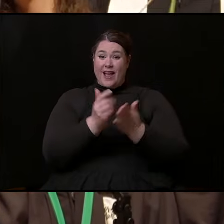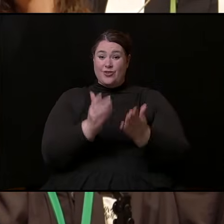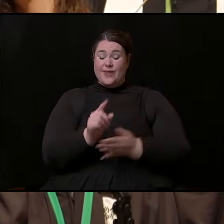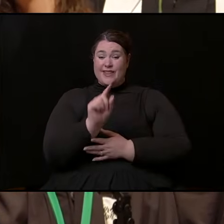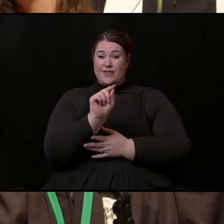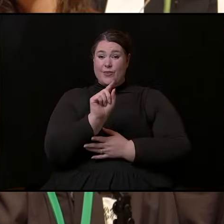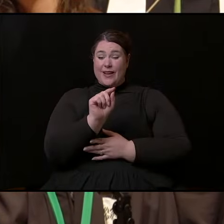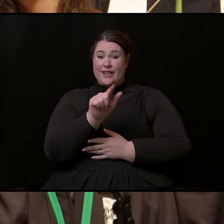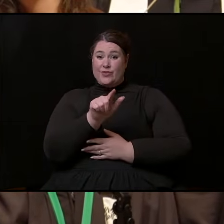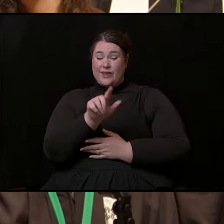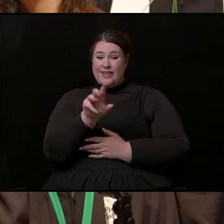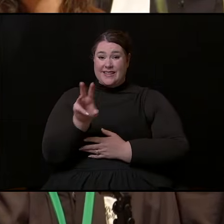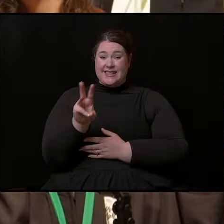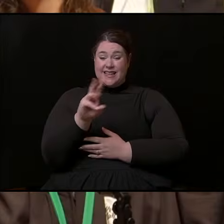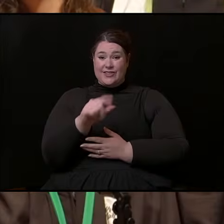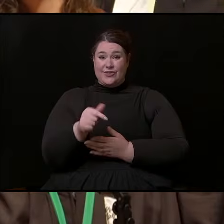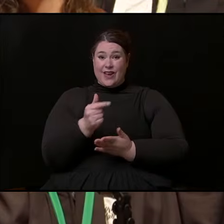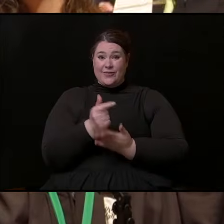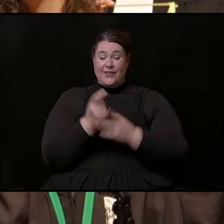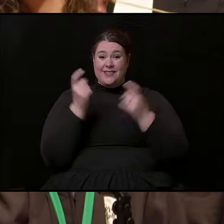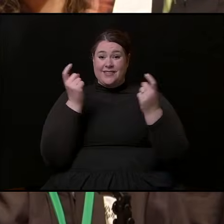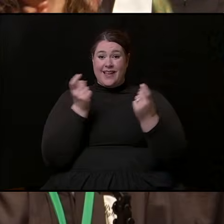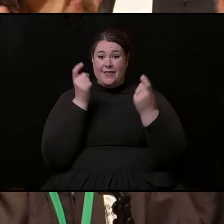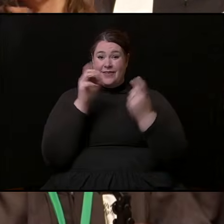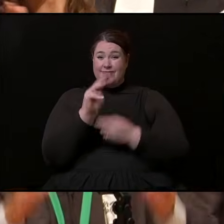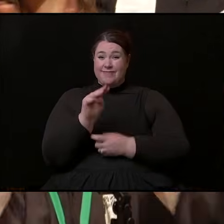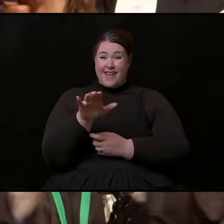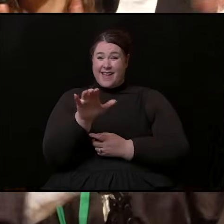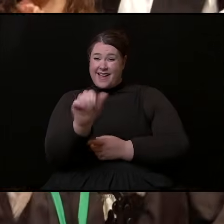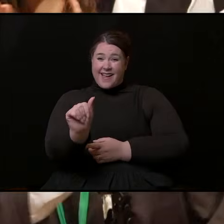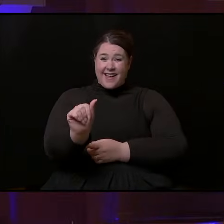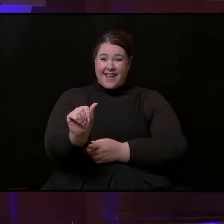2026 commencement at Maryland Institute College of Art.